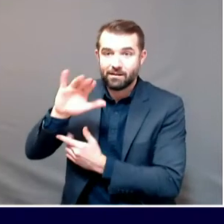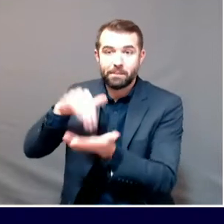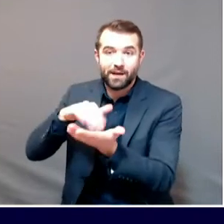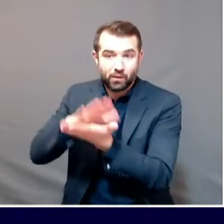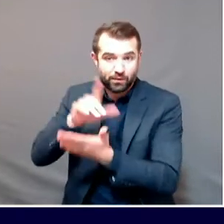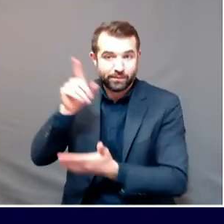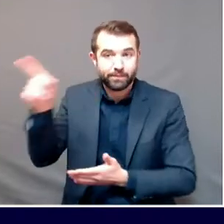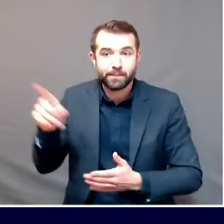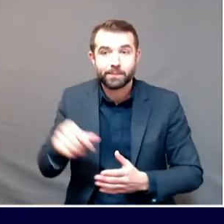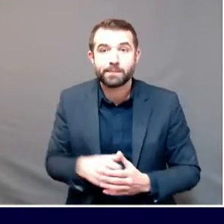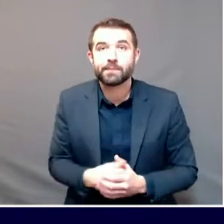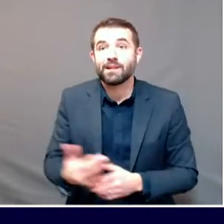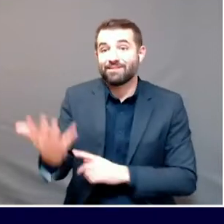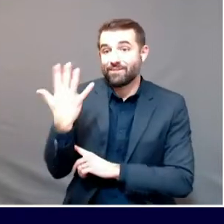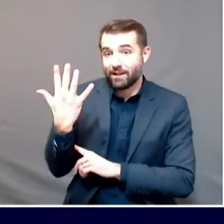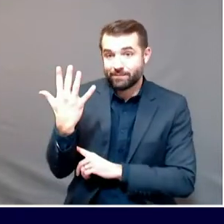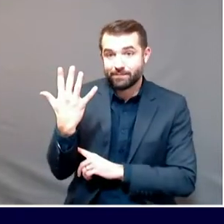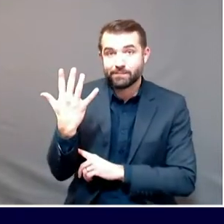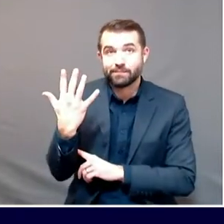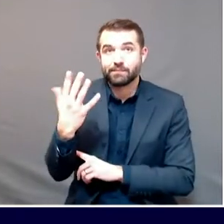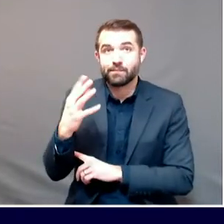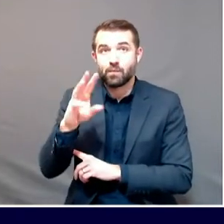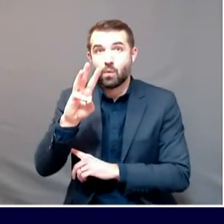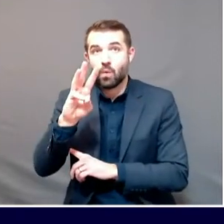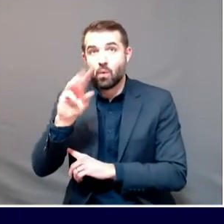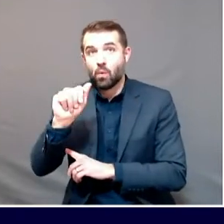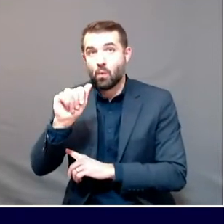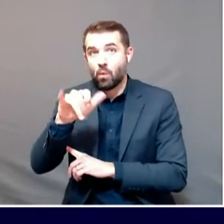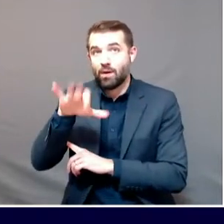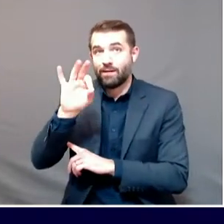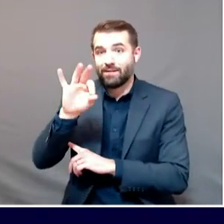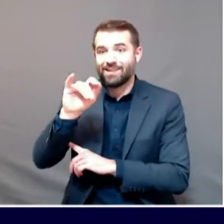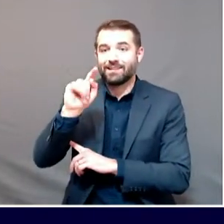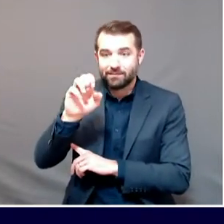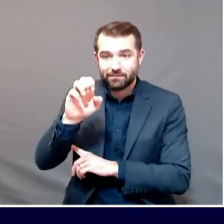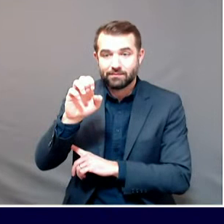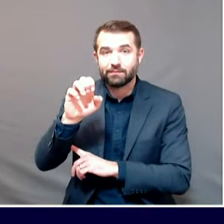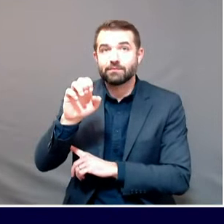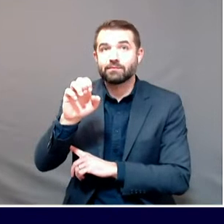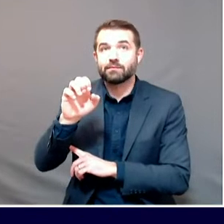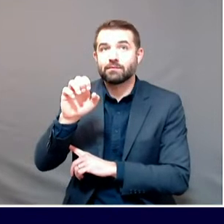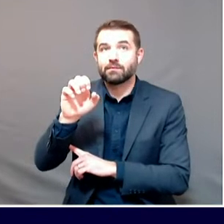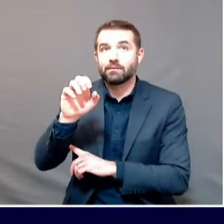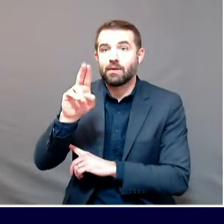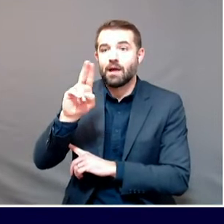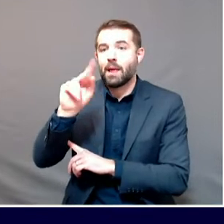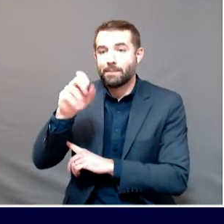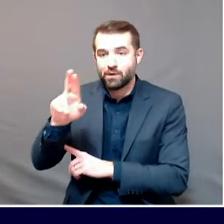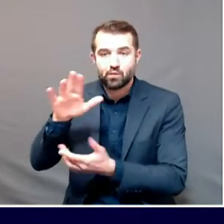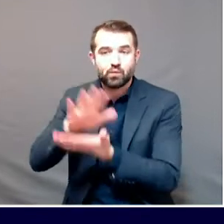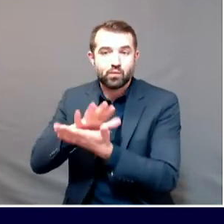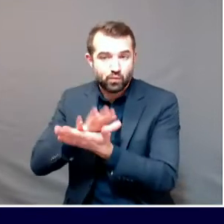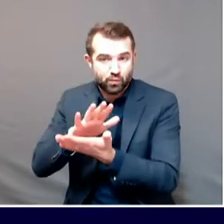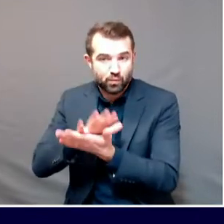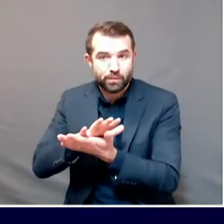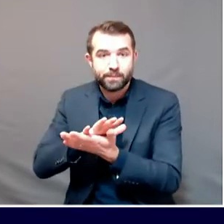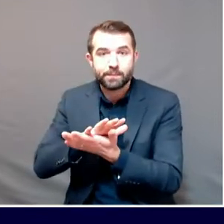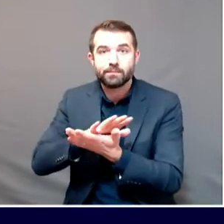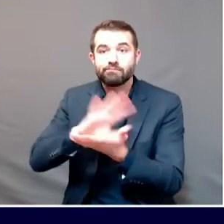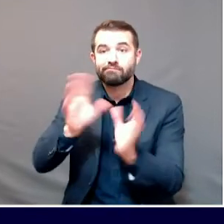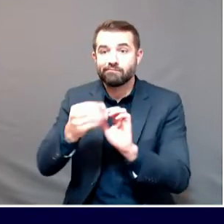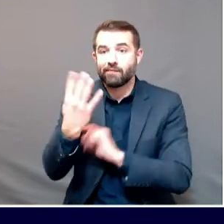Portland, where we are aware of 4 cases. Also, in the past 48 hours since I last spoke with you,